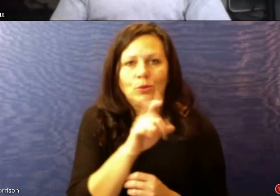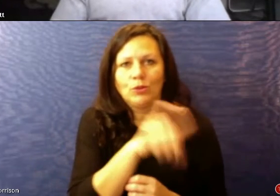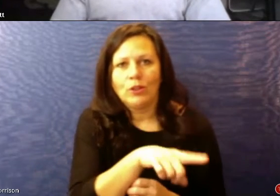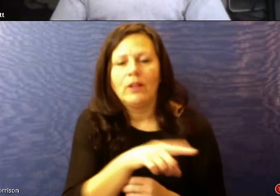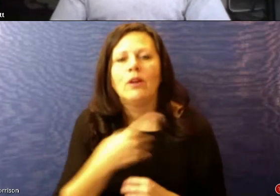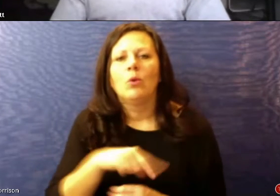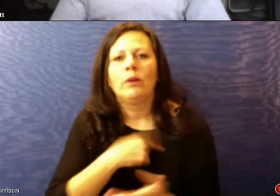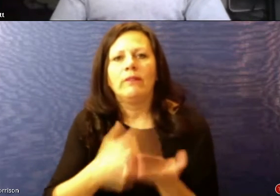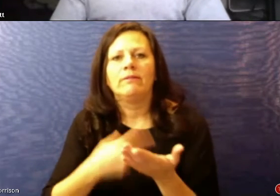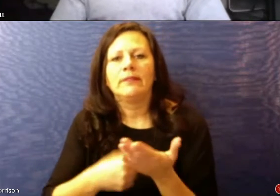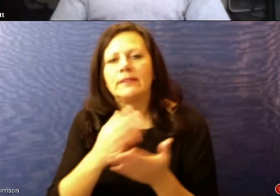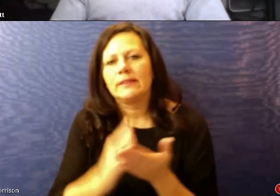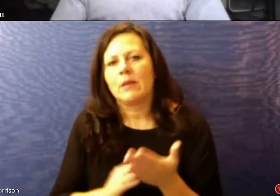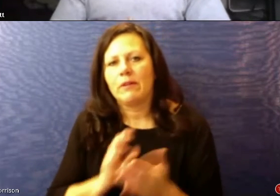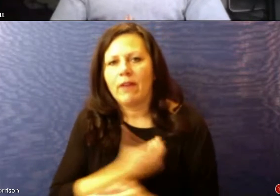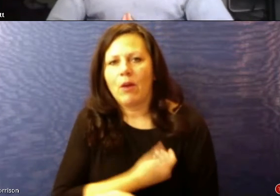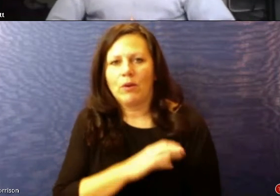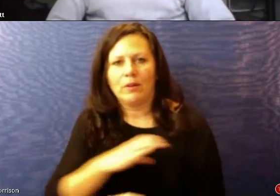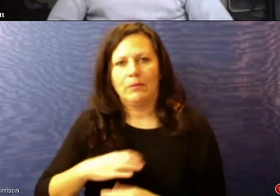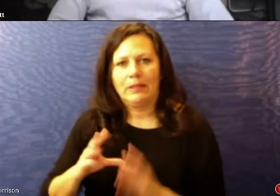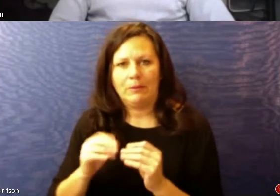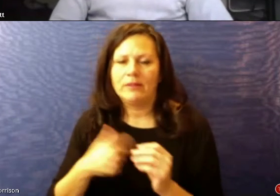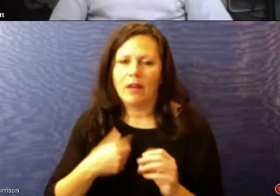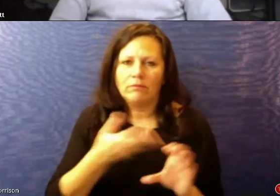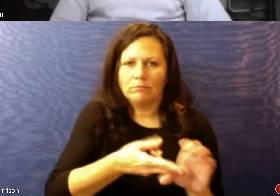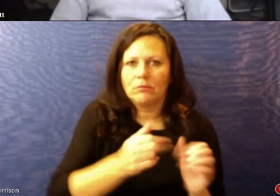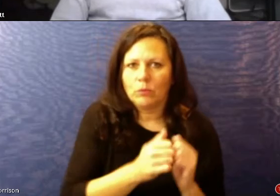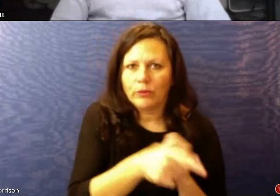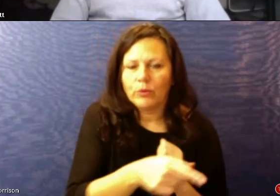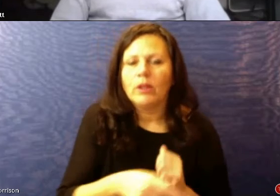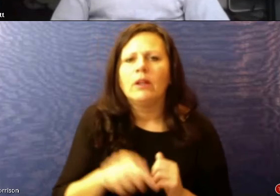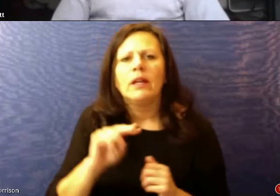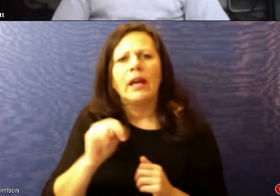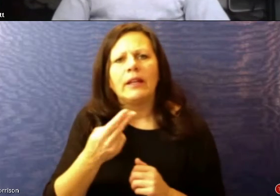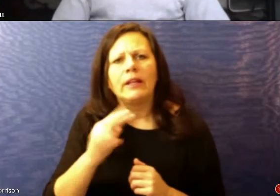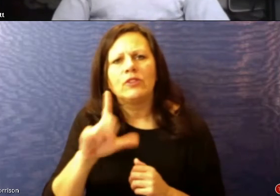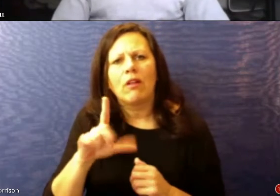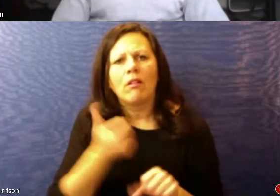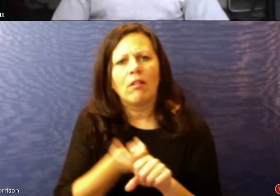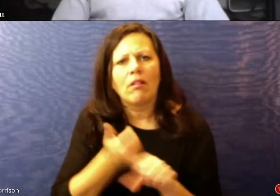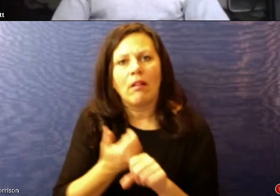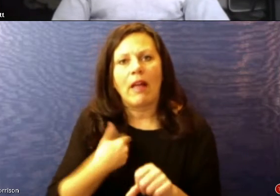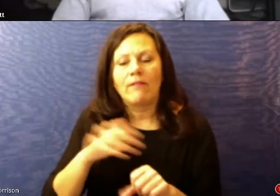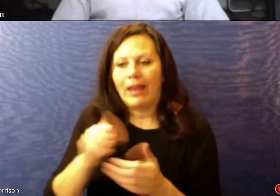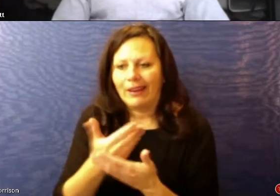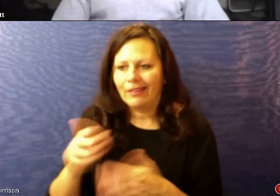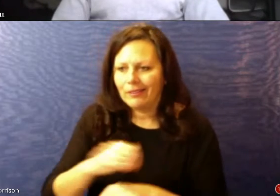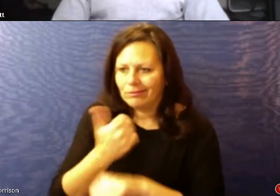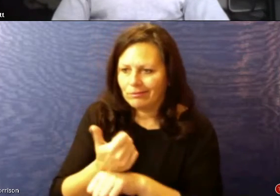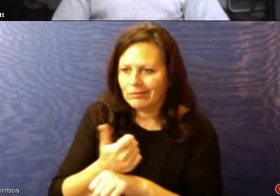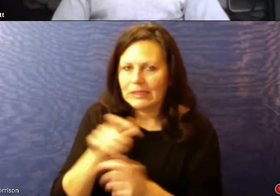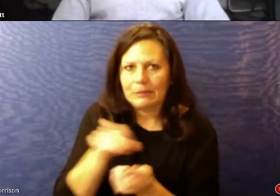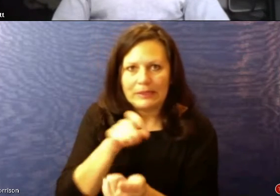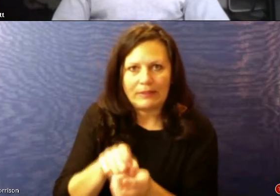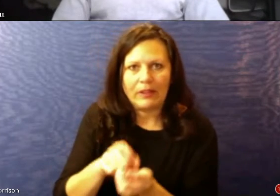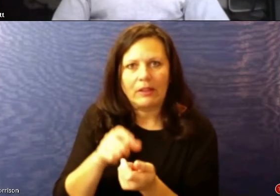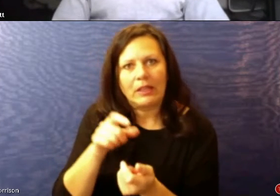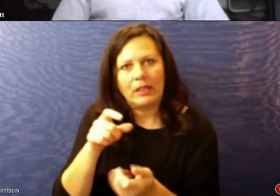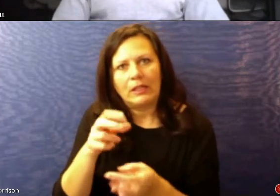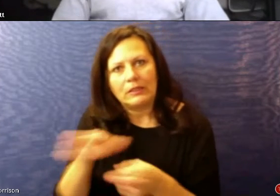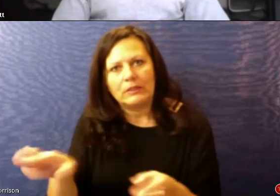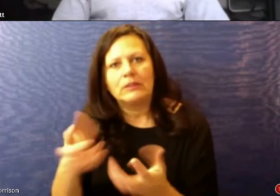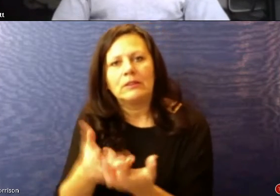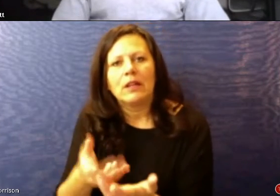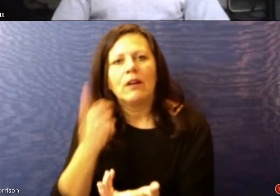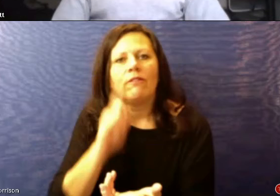the committee meetings that I've been in with you. Does the NHL have anything in place specifically designed to get minorities